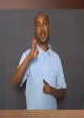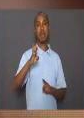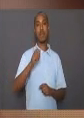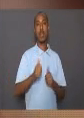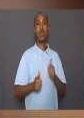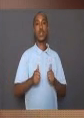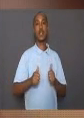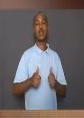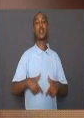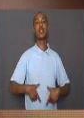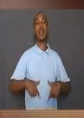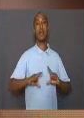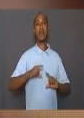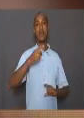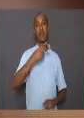stable duplet.